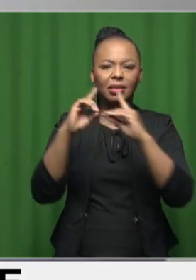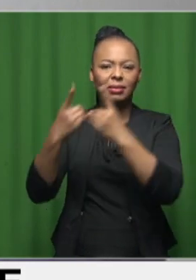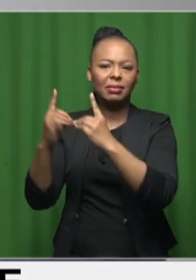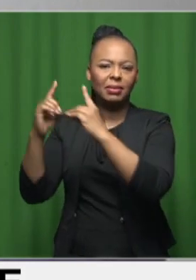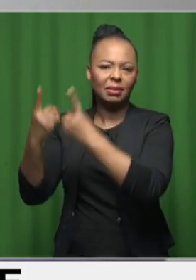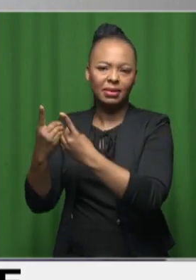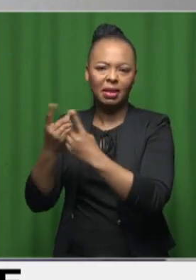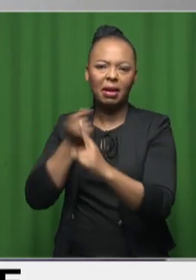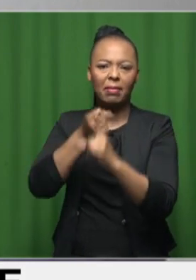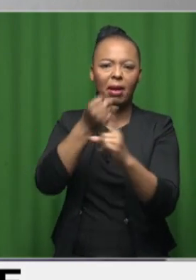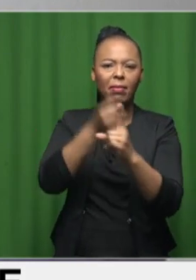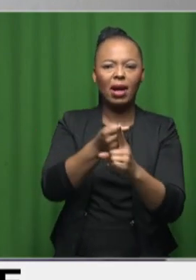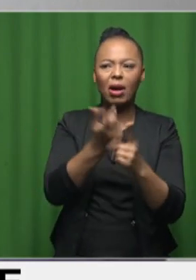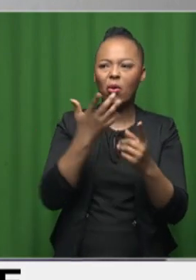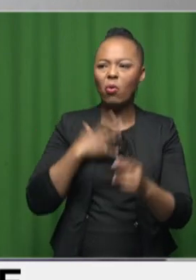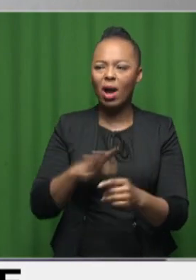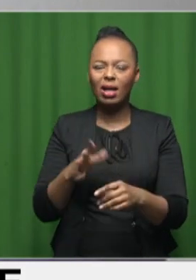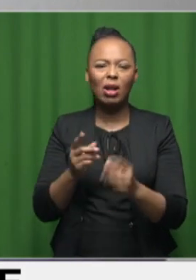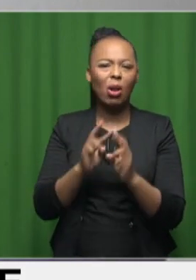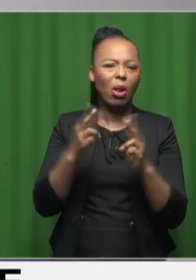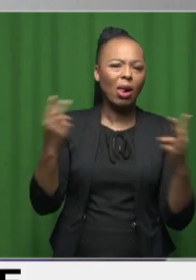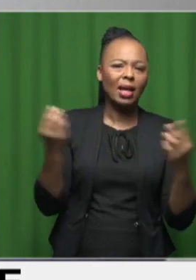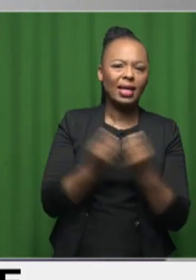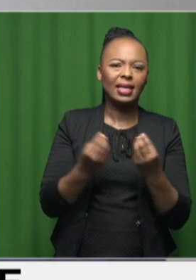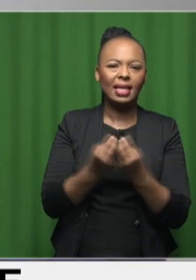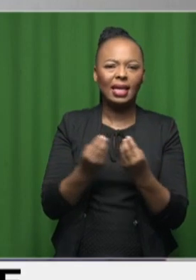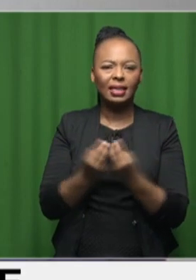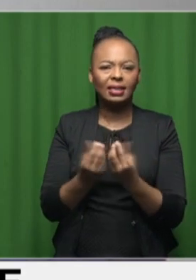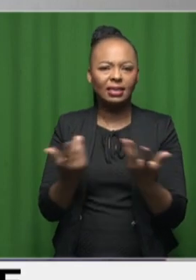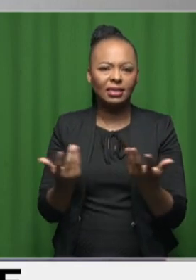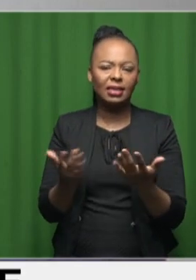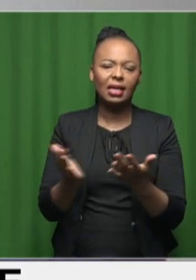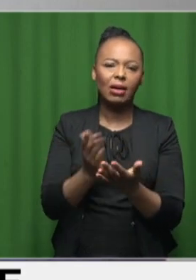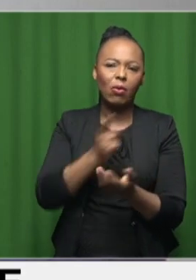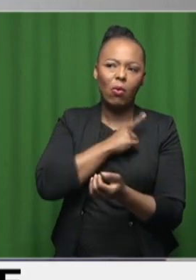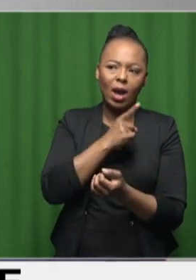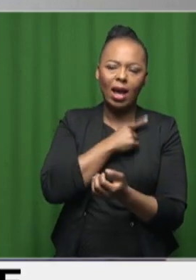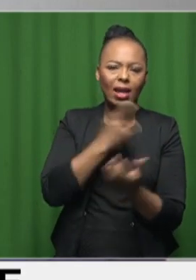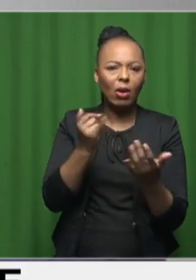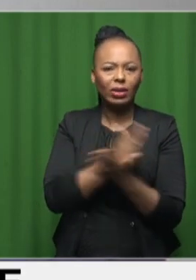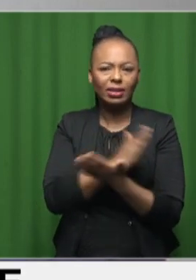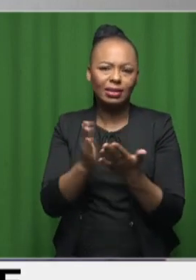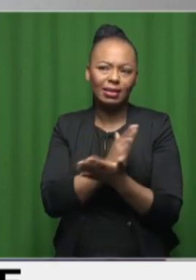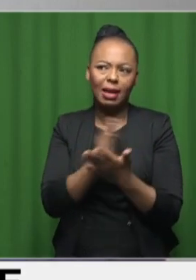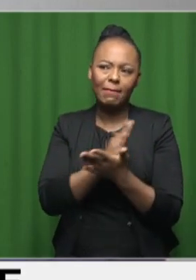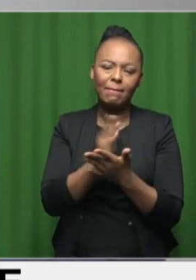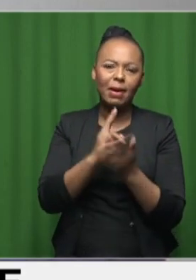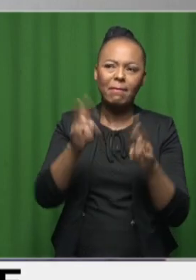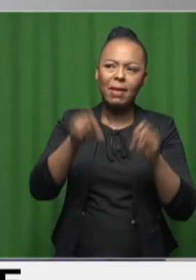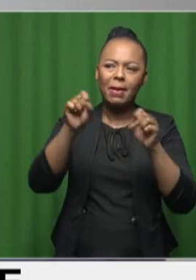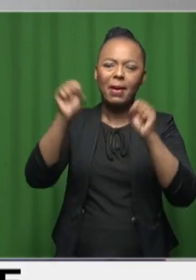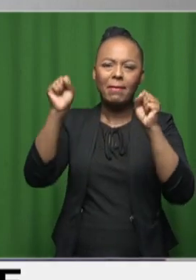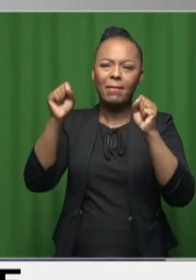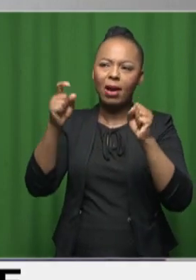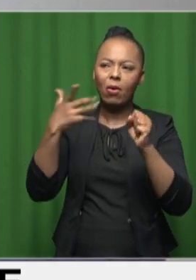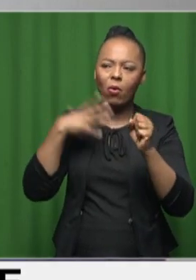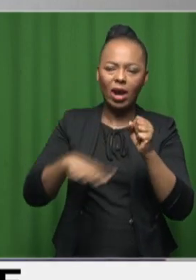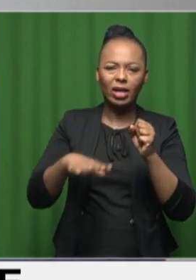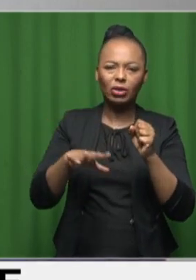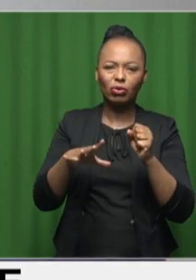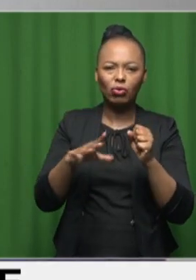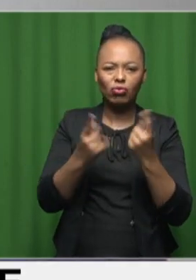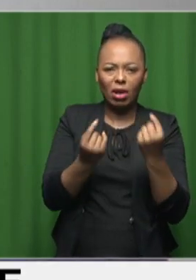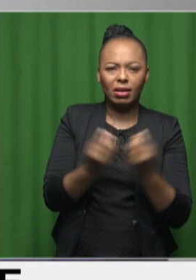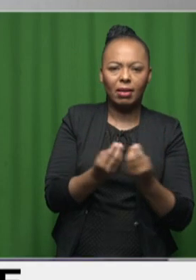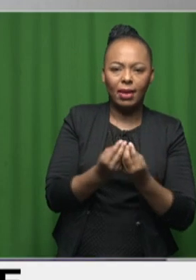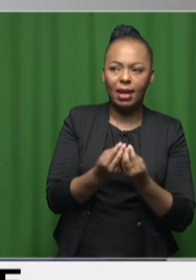for, certain things and exclusions from load shedding for certain commodities. Will the department be